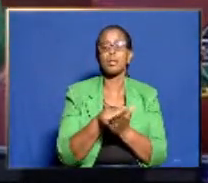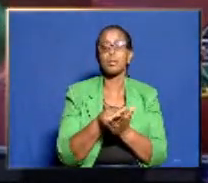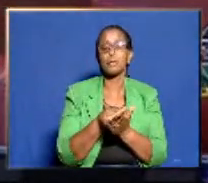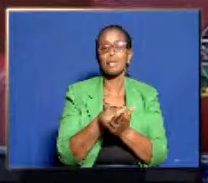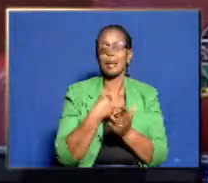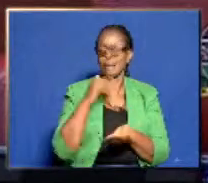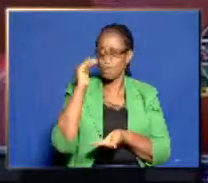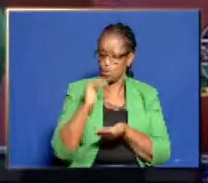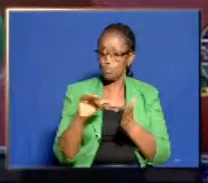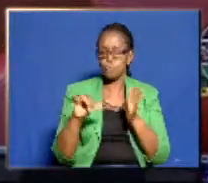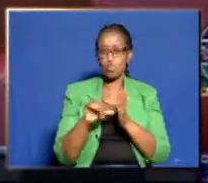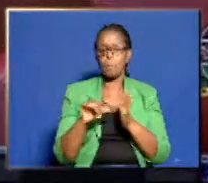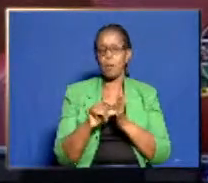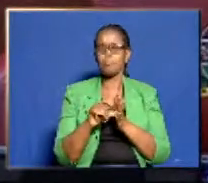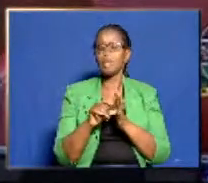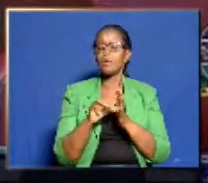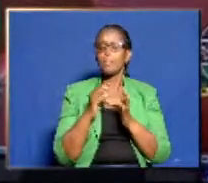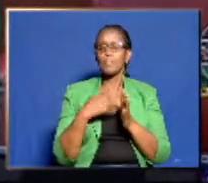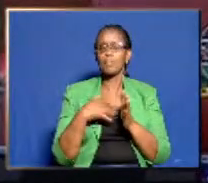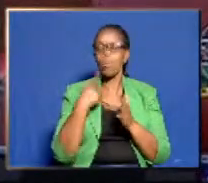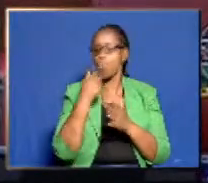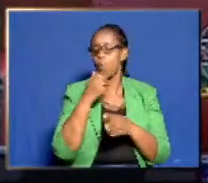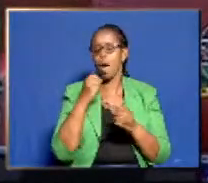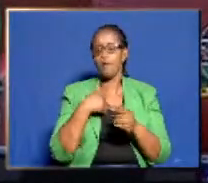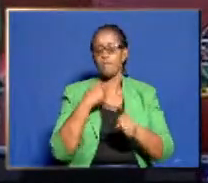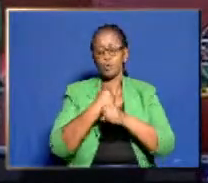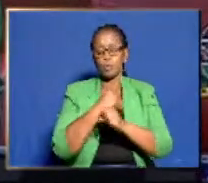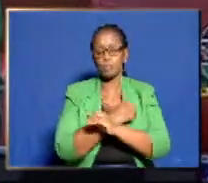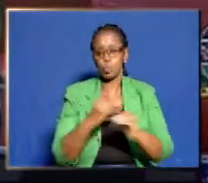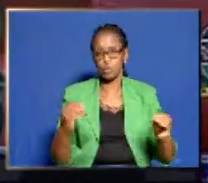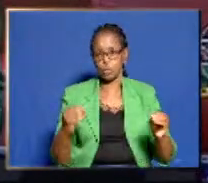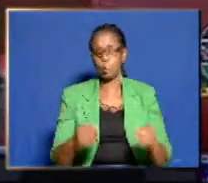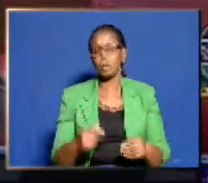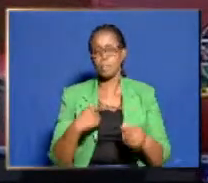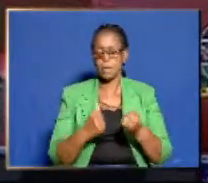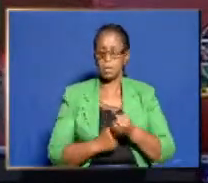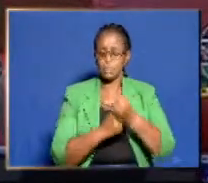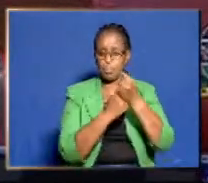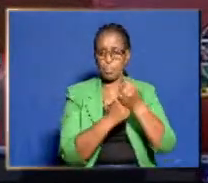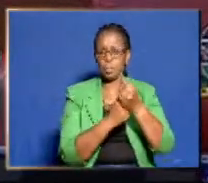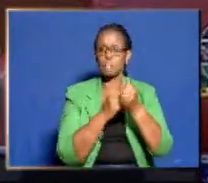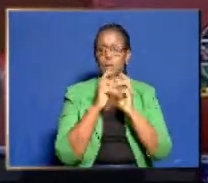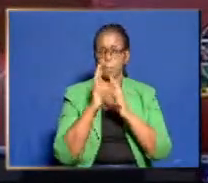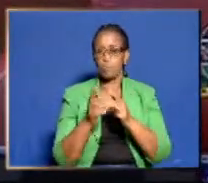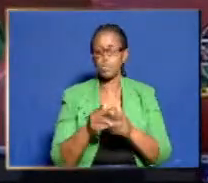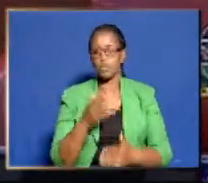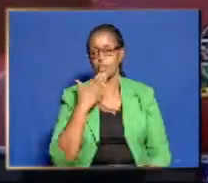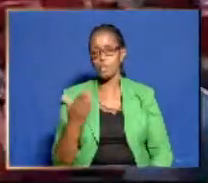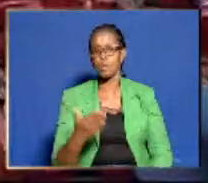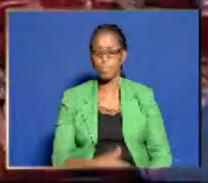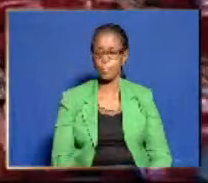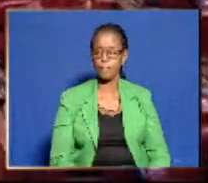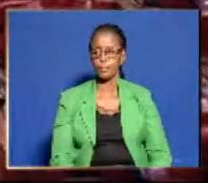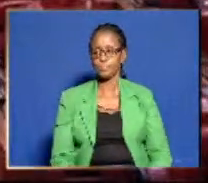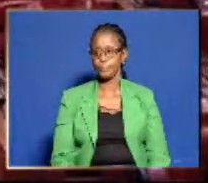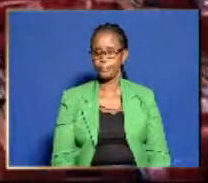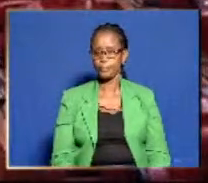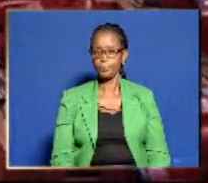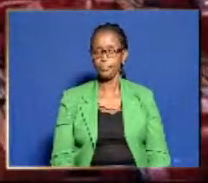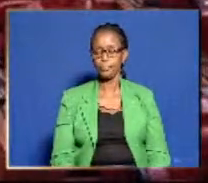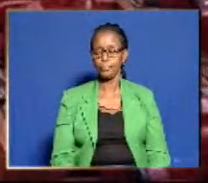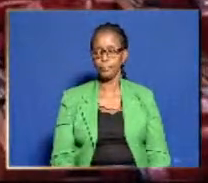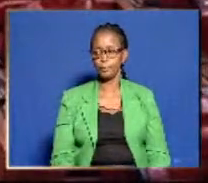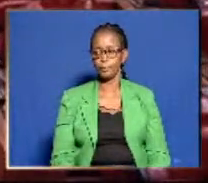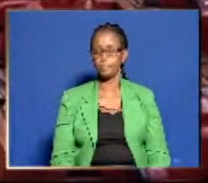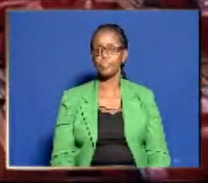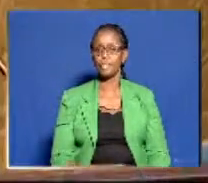issue of unemployment. I do support, Honorable Speaker, this particular report. Thank you. Well spoken and